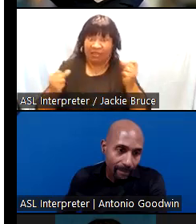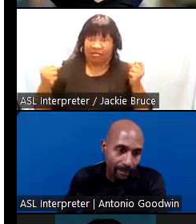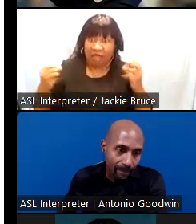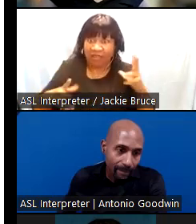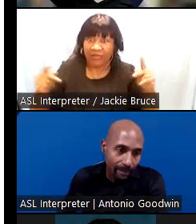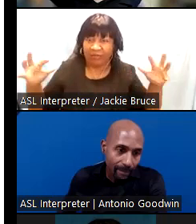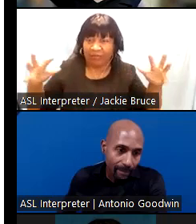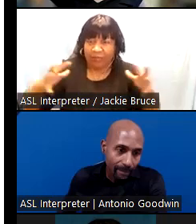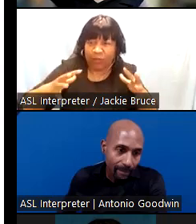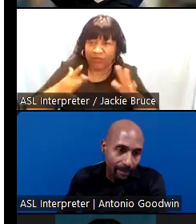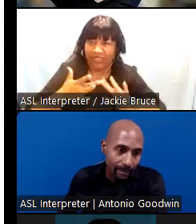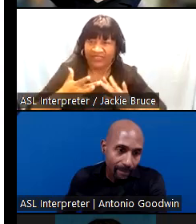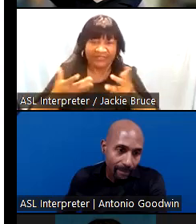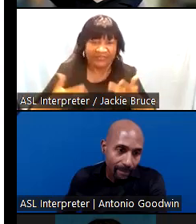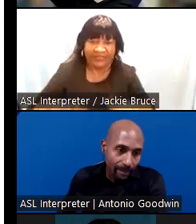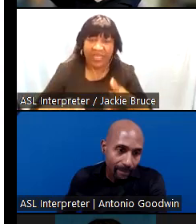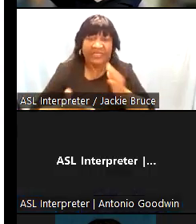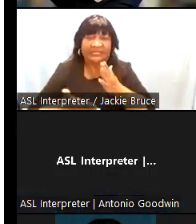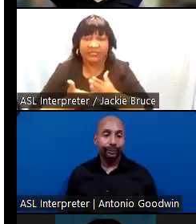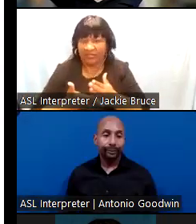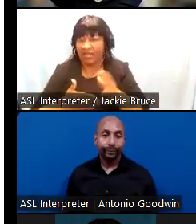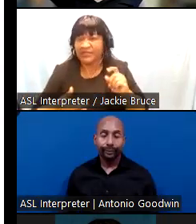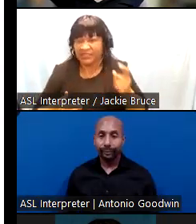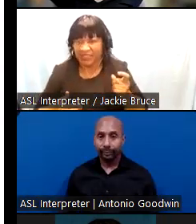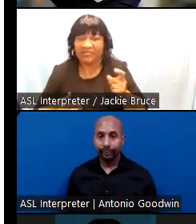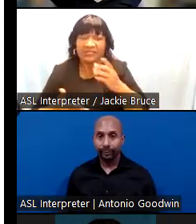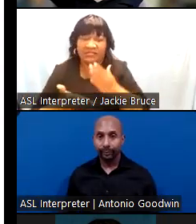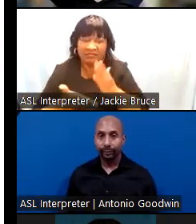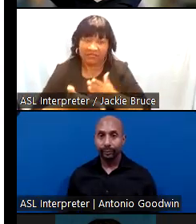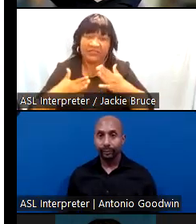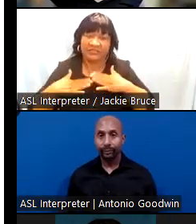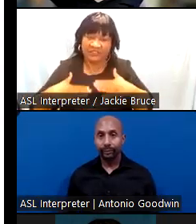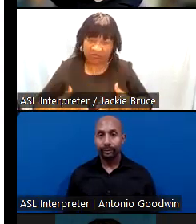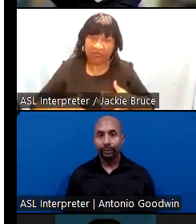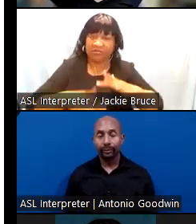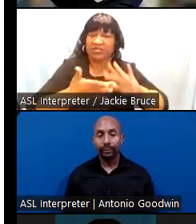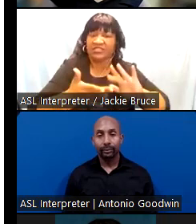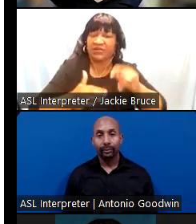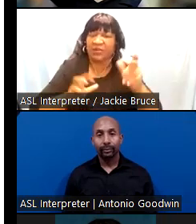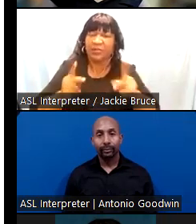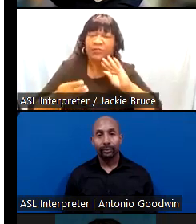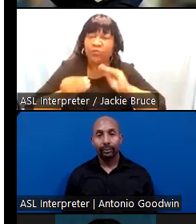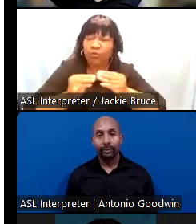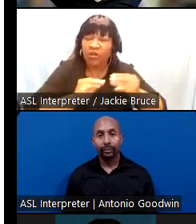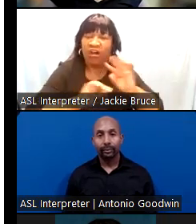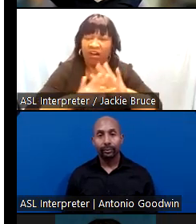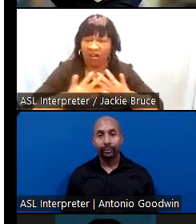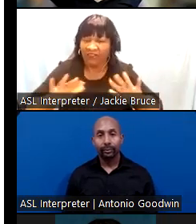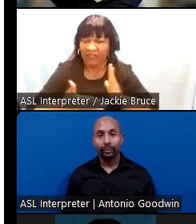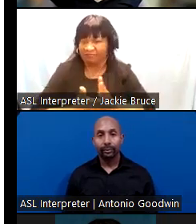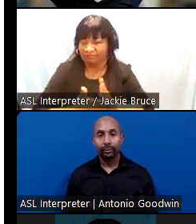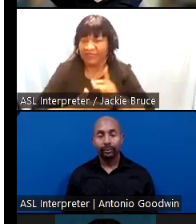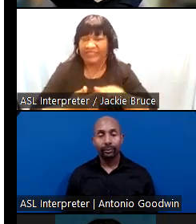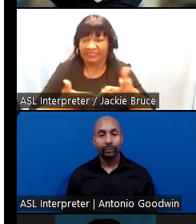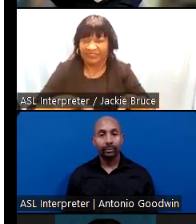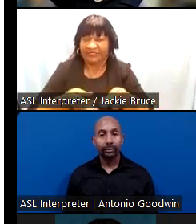contact, and you want to stop having sex and physical, contact and kissing and all of that until